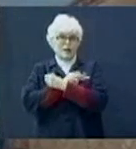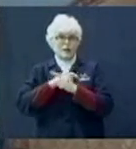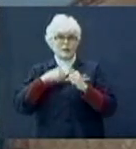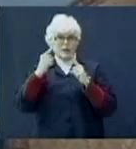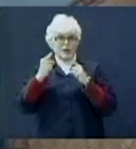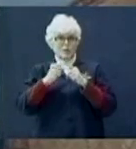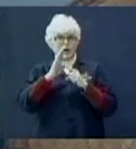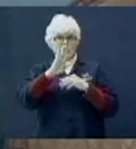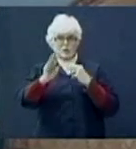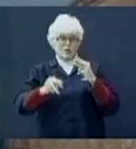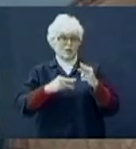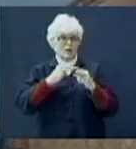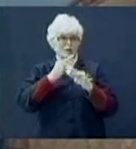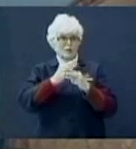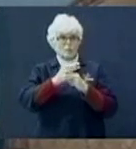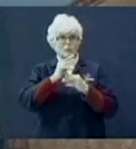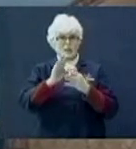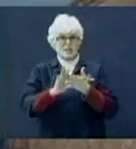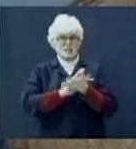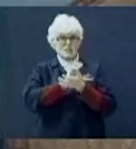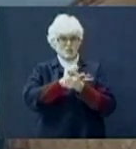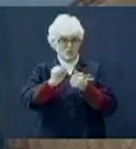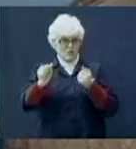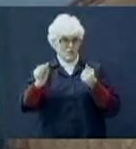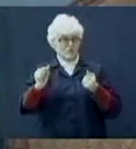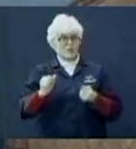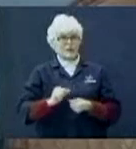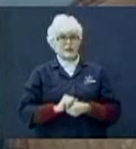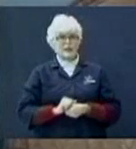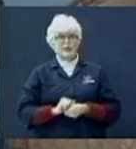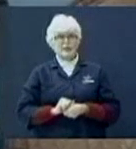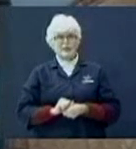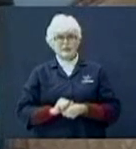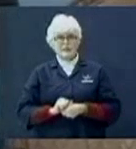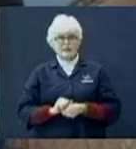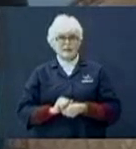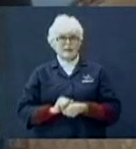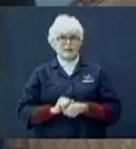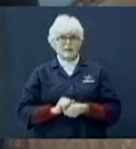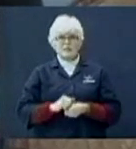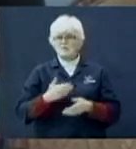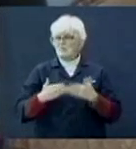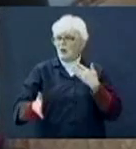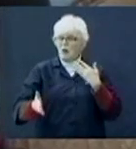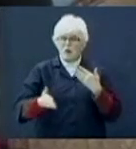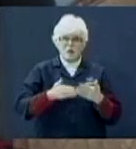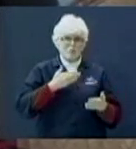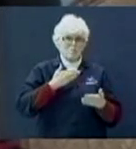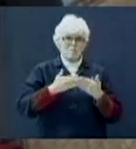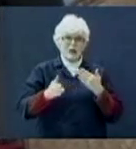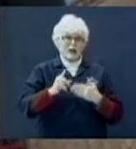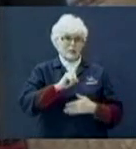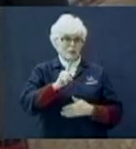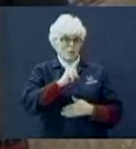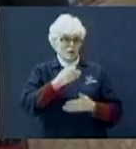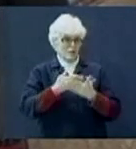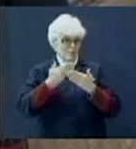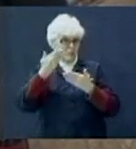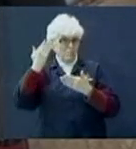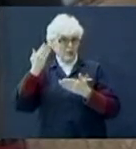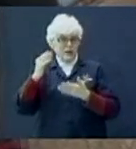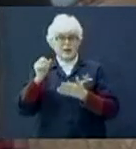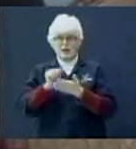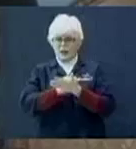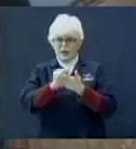your world is torn apart. No matter where you've been, I'll